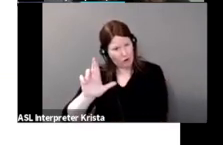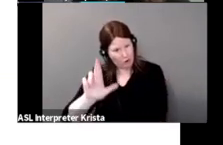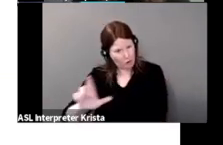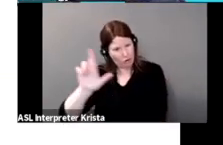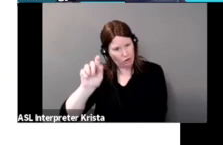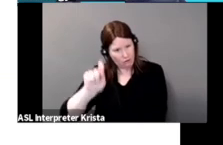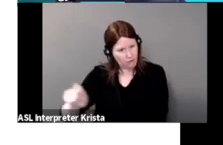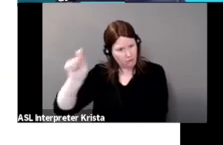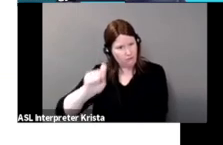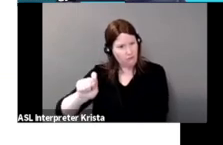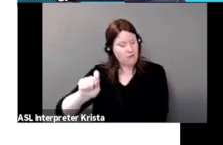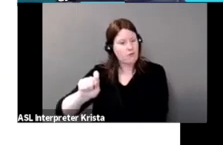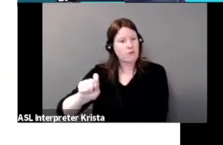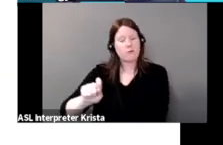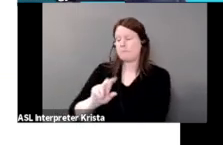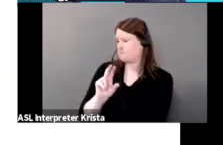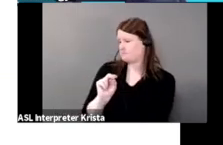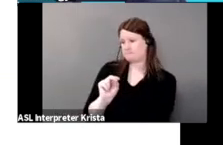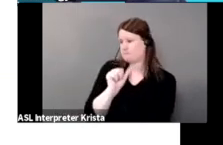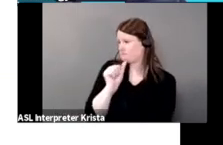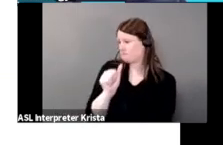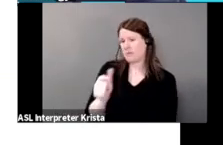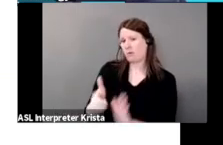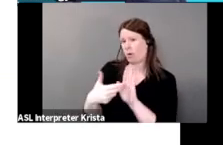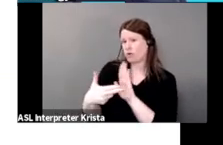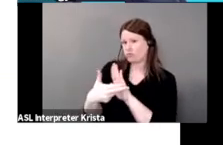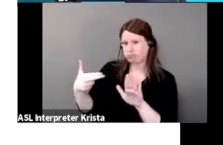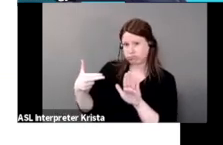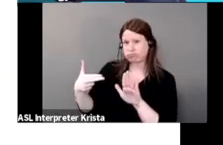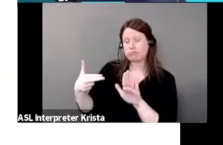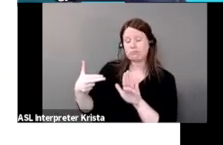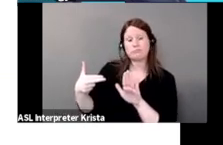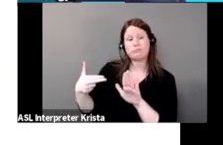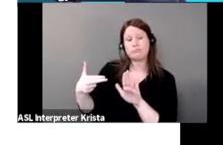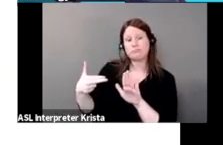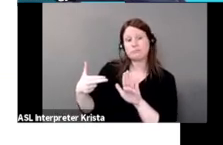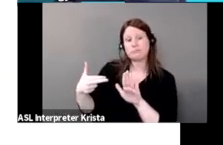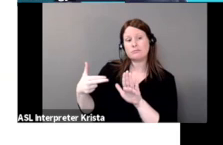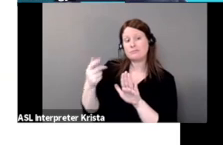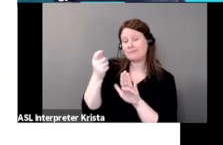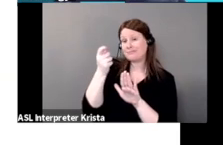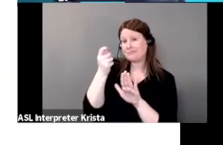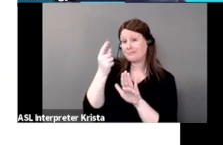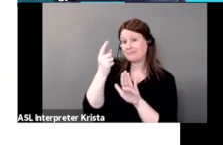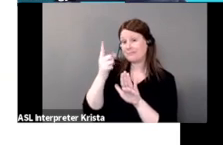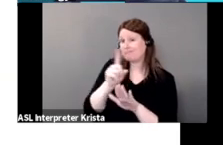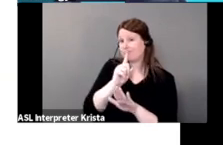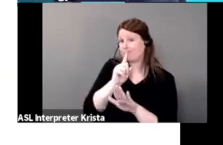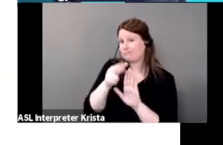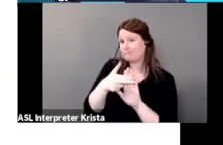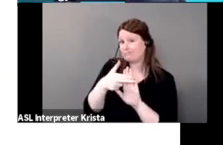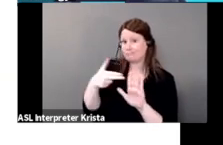You are not required to mark it. However, if you don't mark your